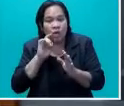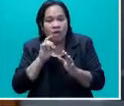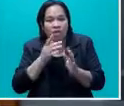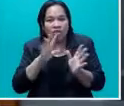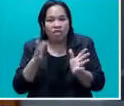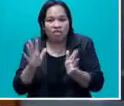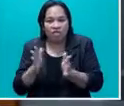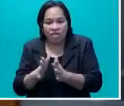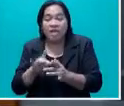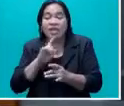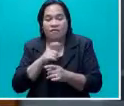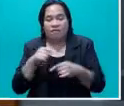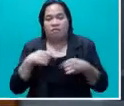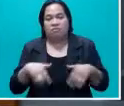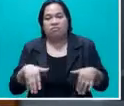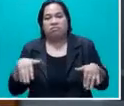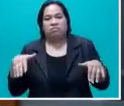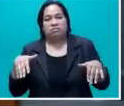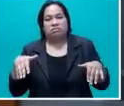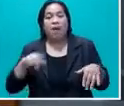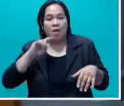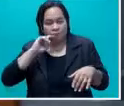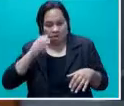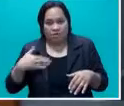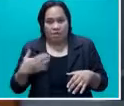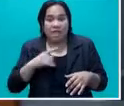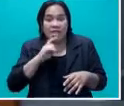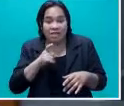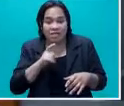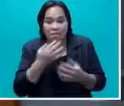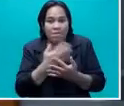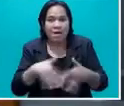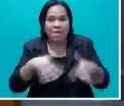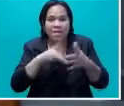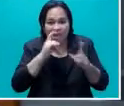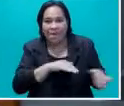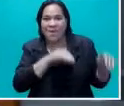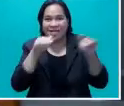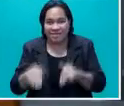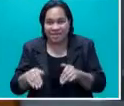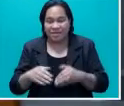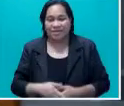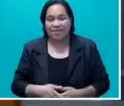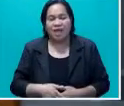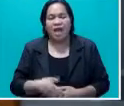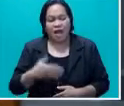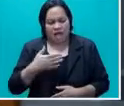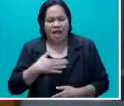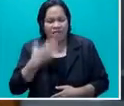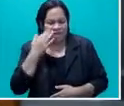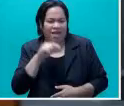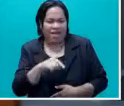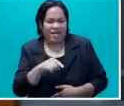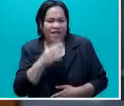our complacency, but comes alive with public's participation. Honorable Speaker, I must say I find this